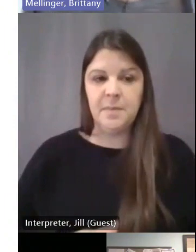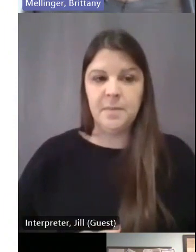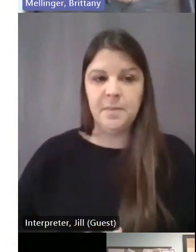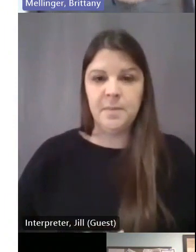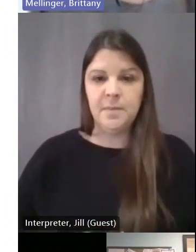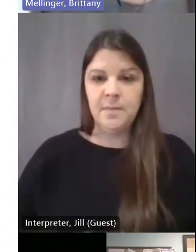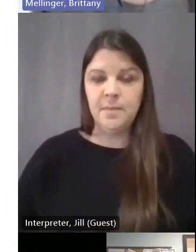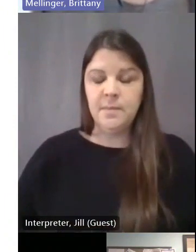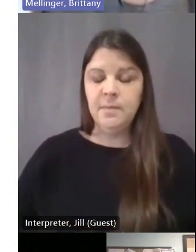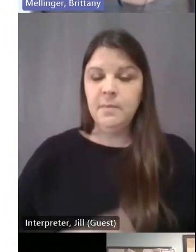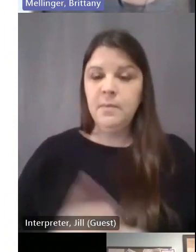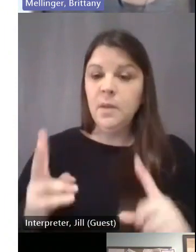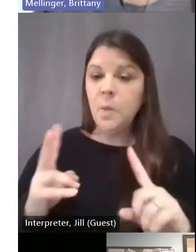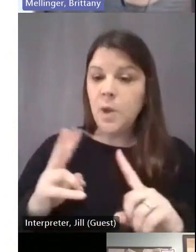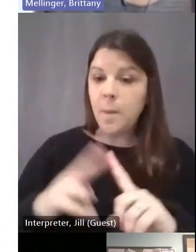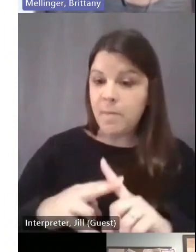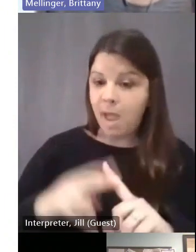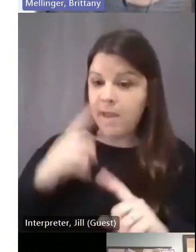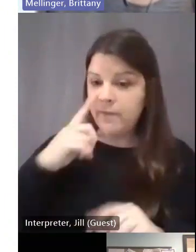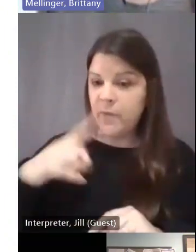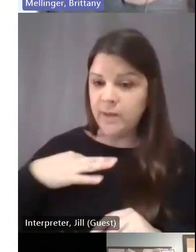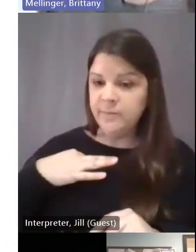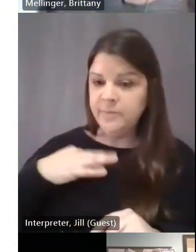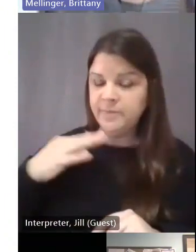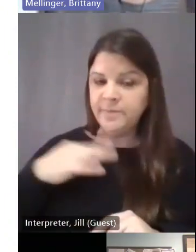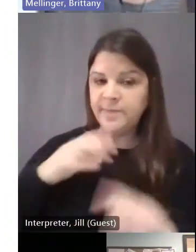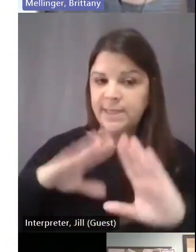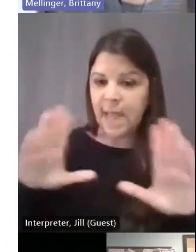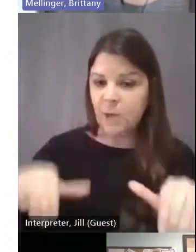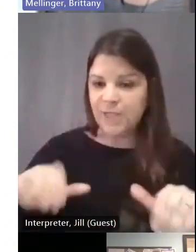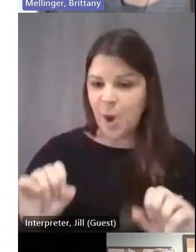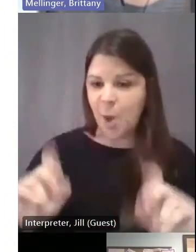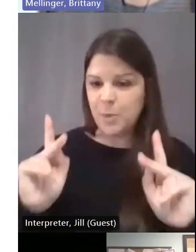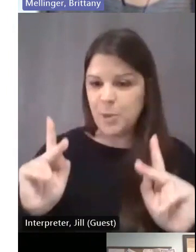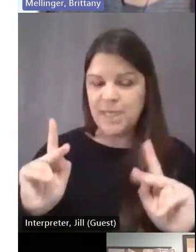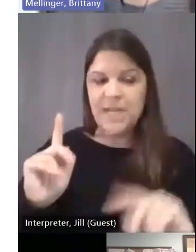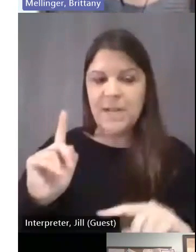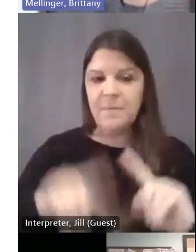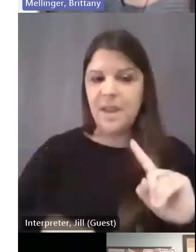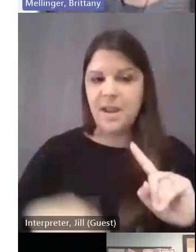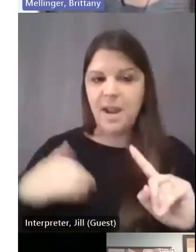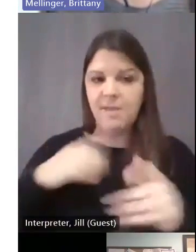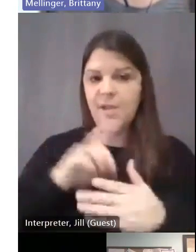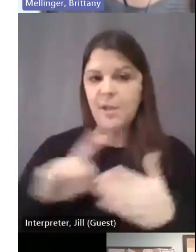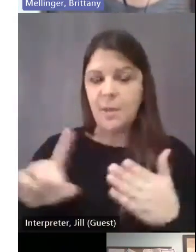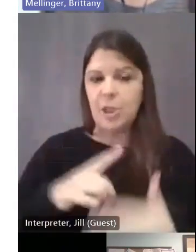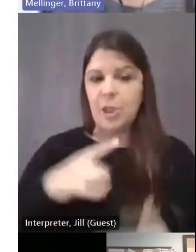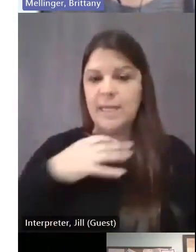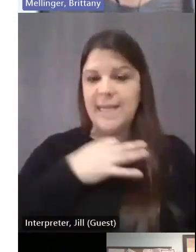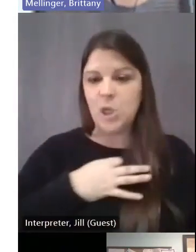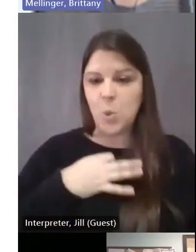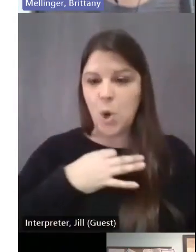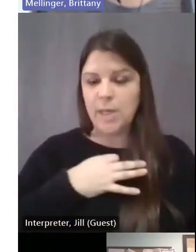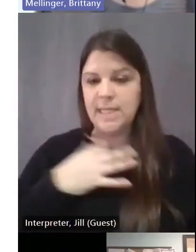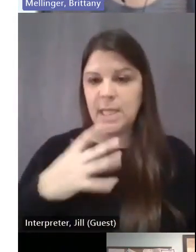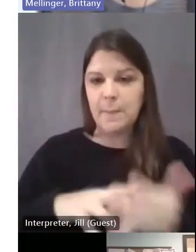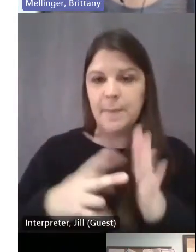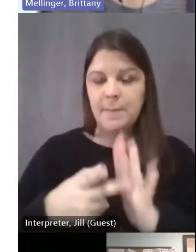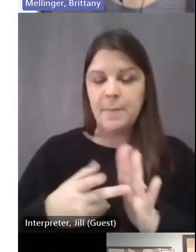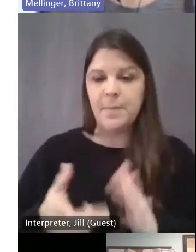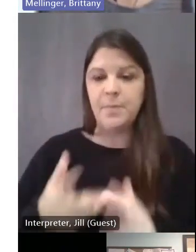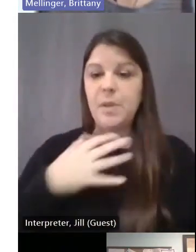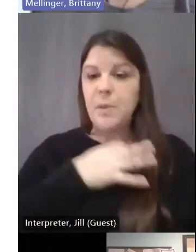As folks are applying for housing opportunities, there can't be any discriminatory inquiries, which are defined as making an